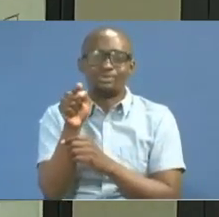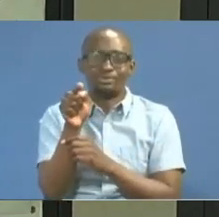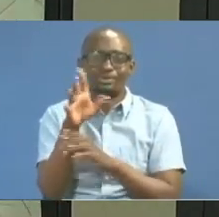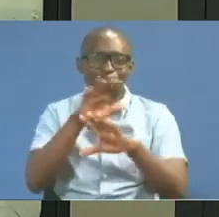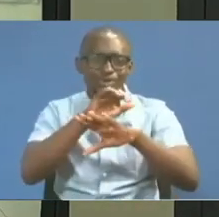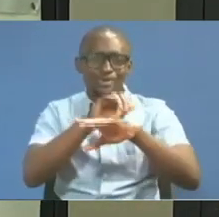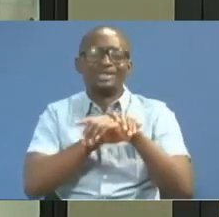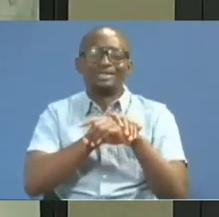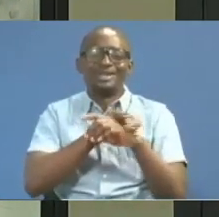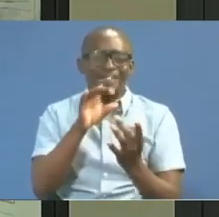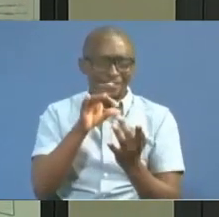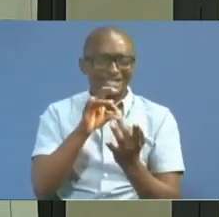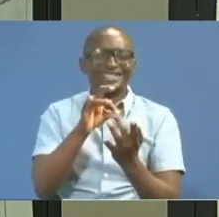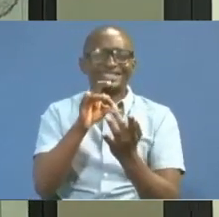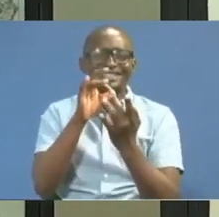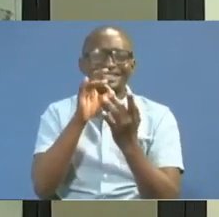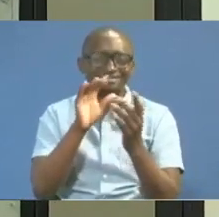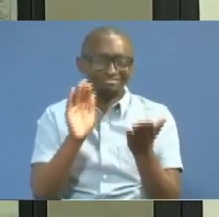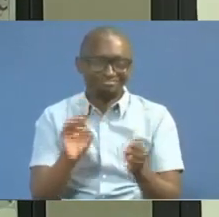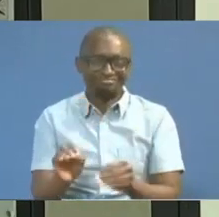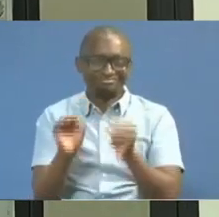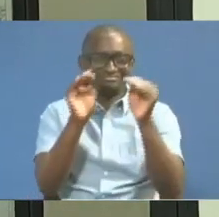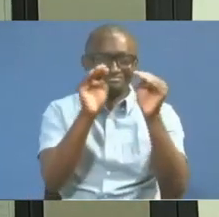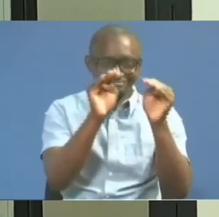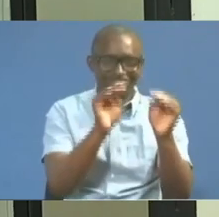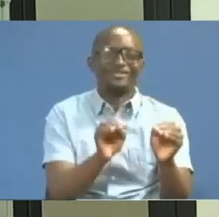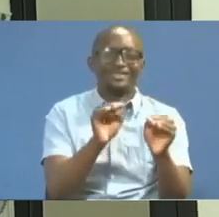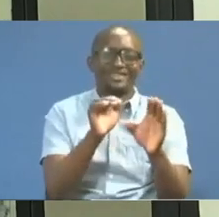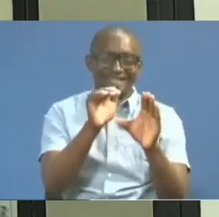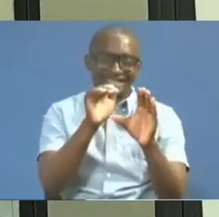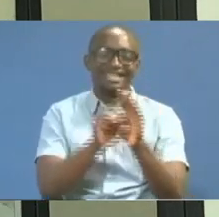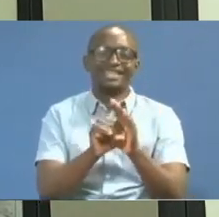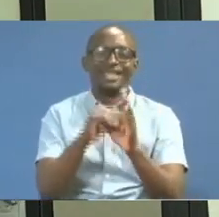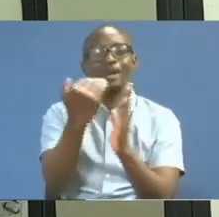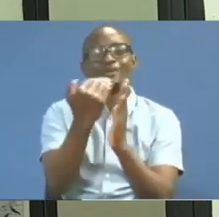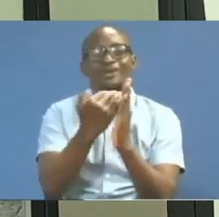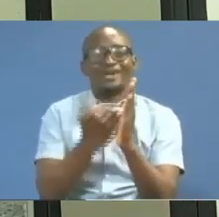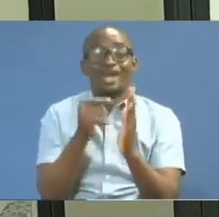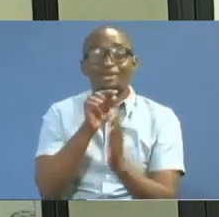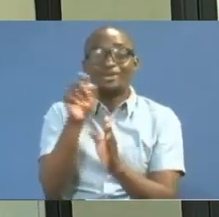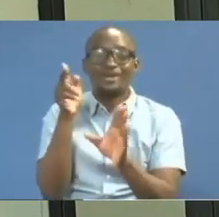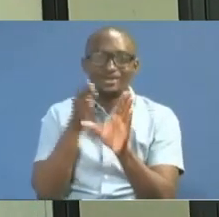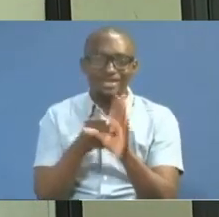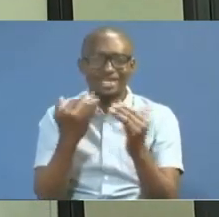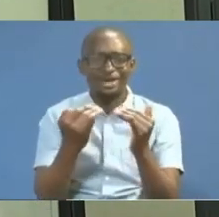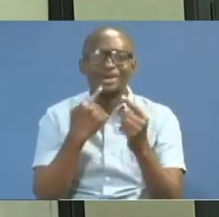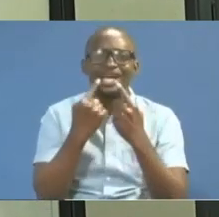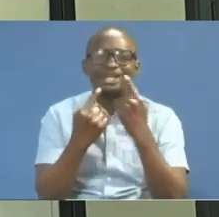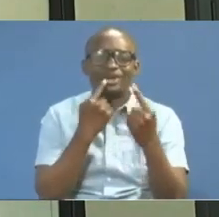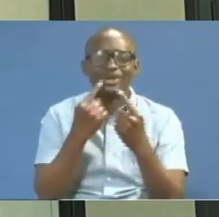these prestigious posting to the programs that you are joining. I would like